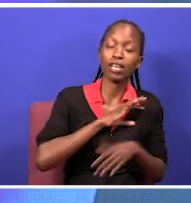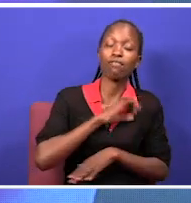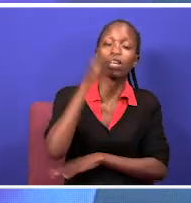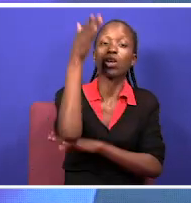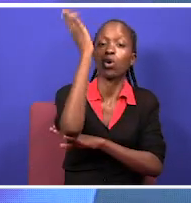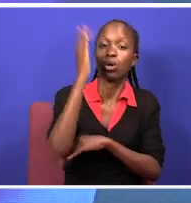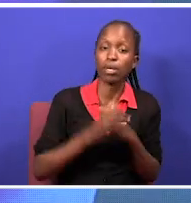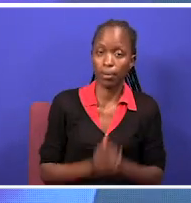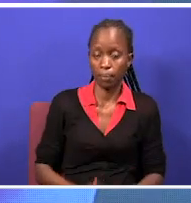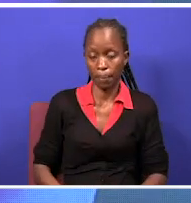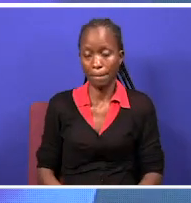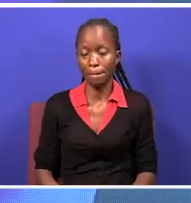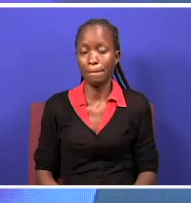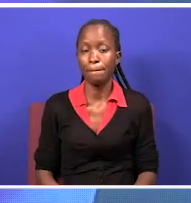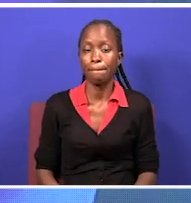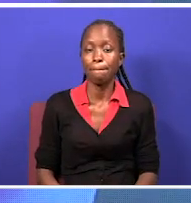God.